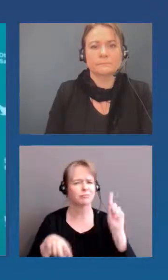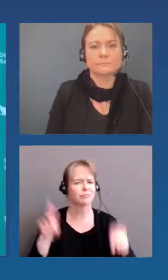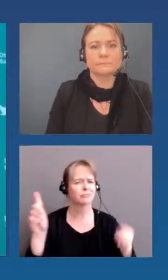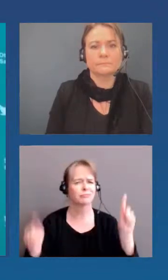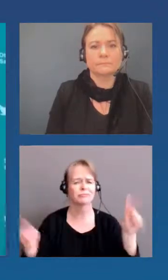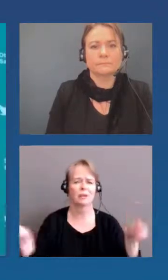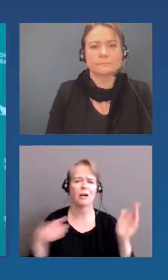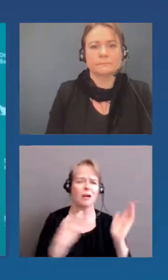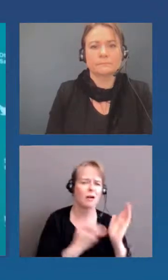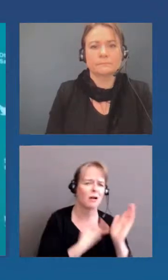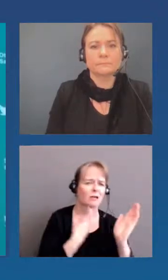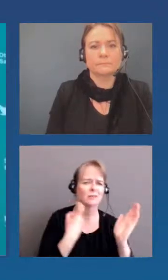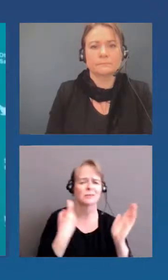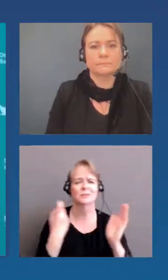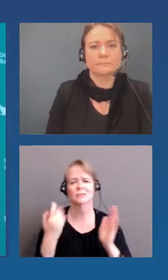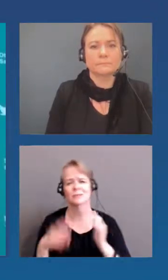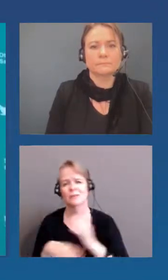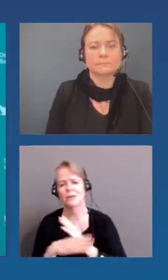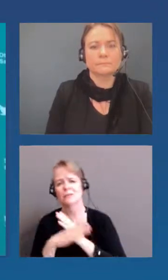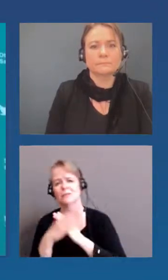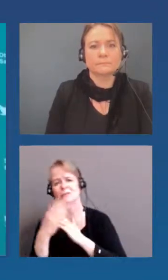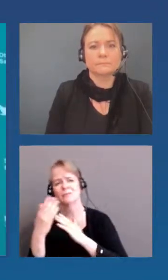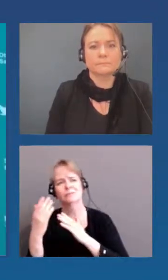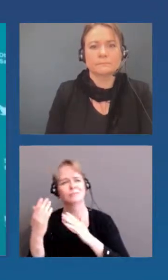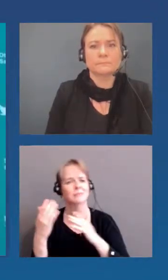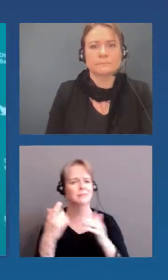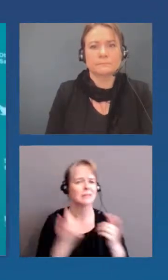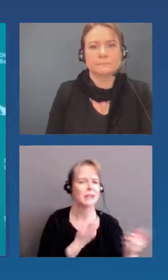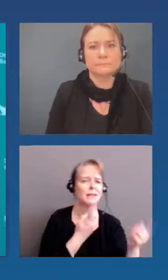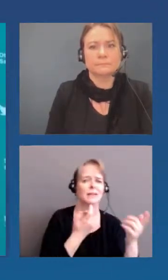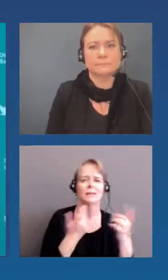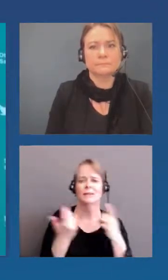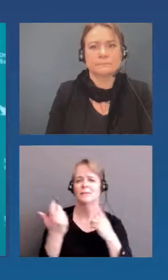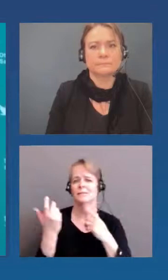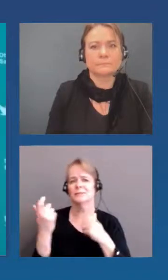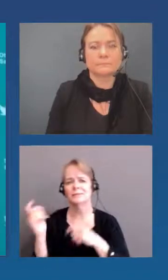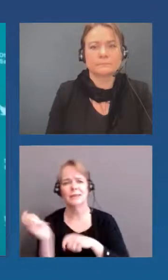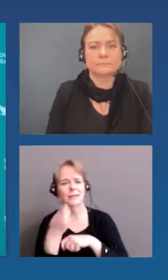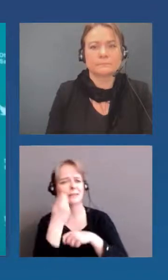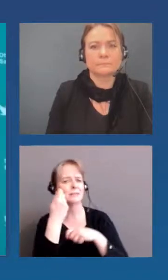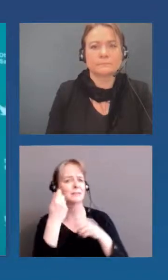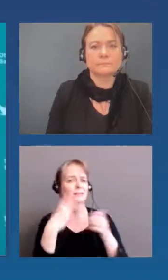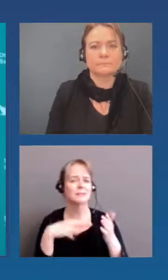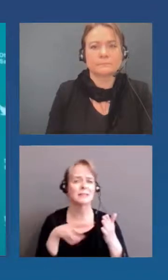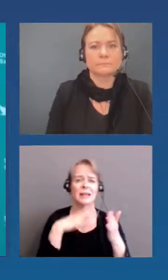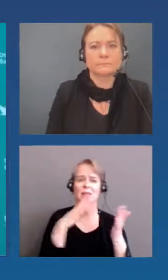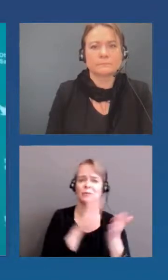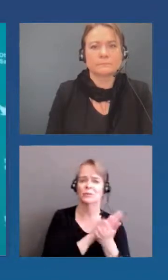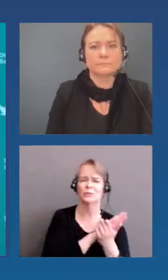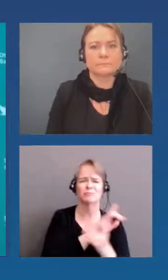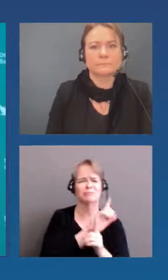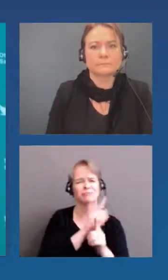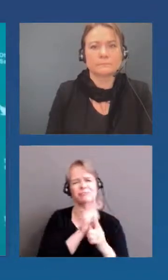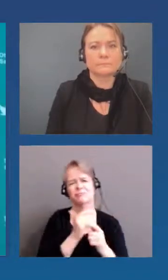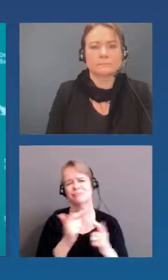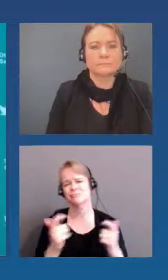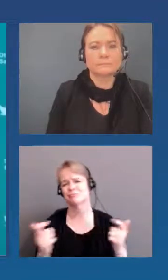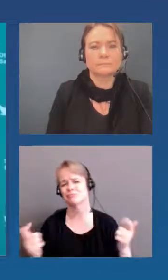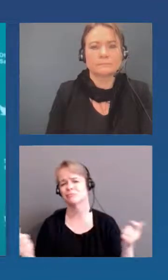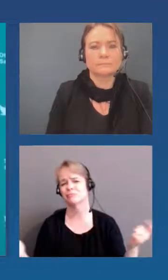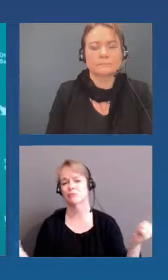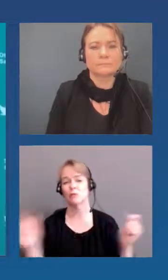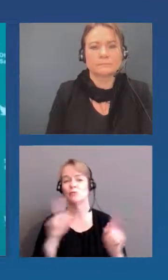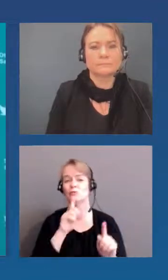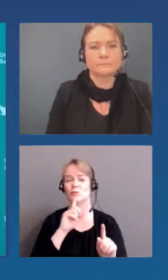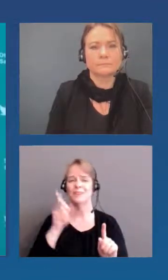skating, in tennis, at dance schools. So you can see it's the nature of the activity that